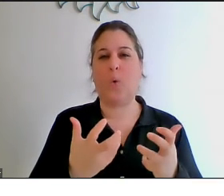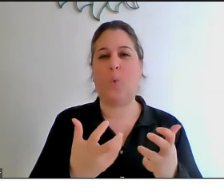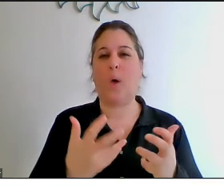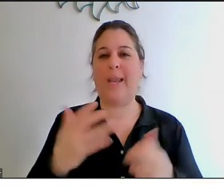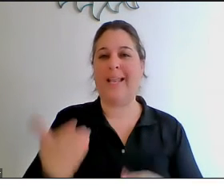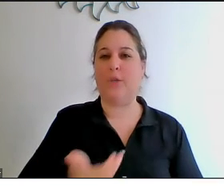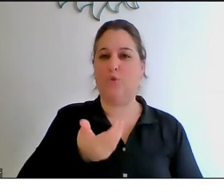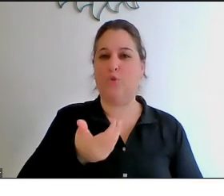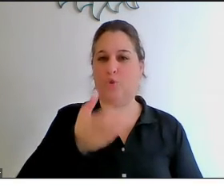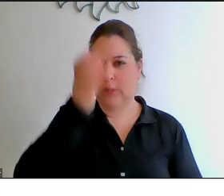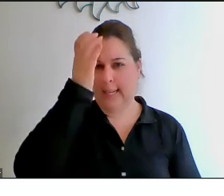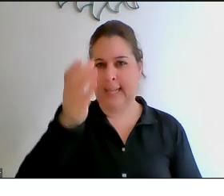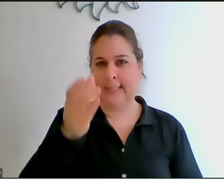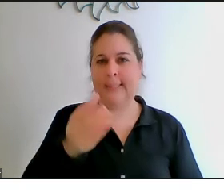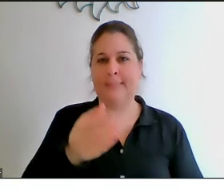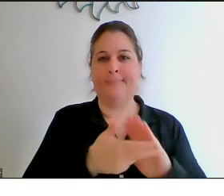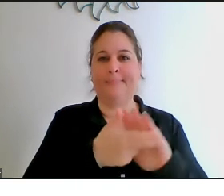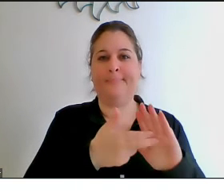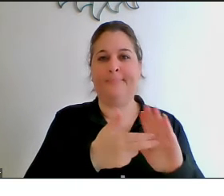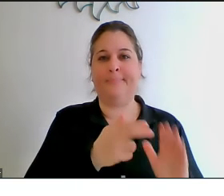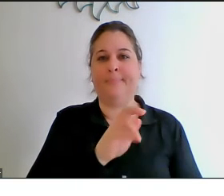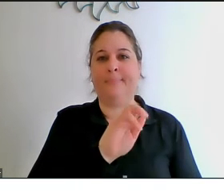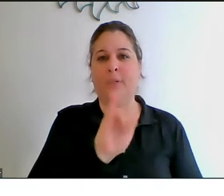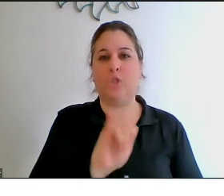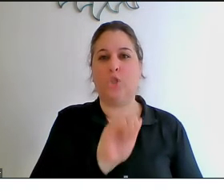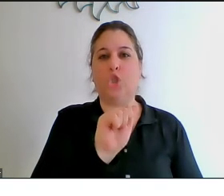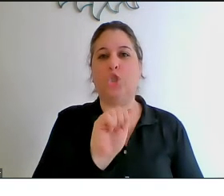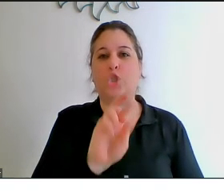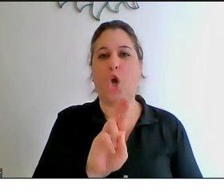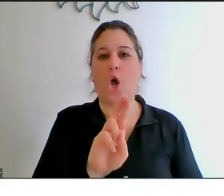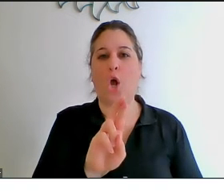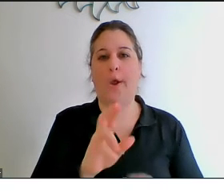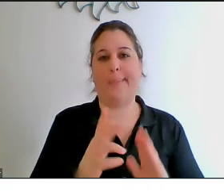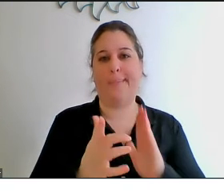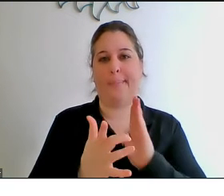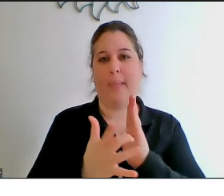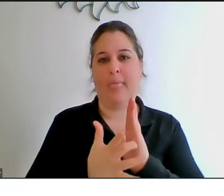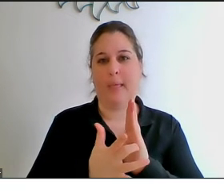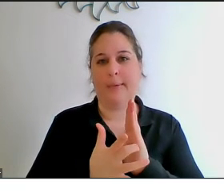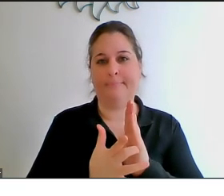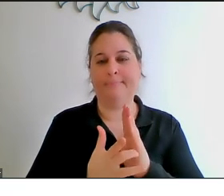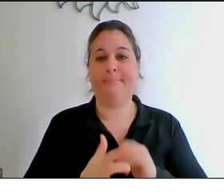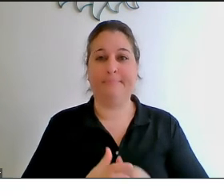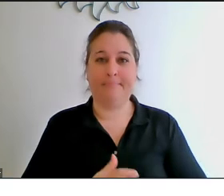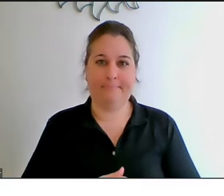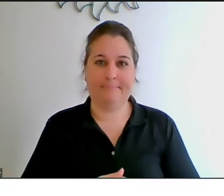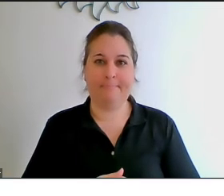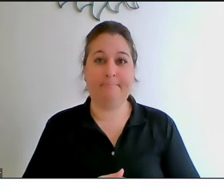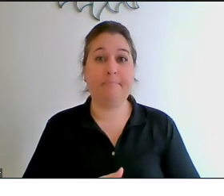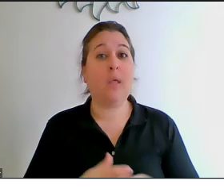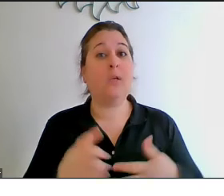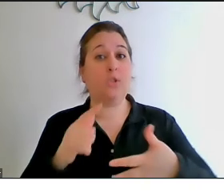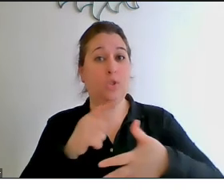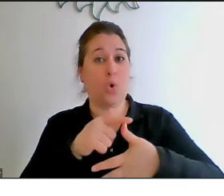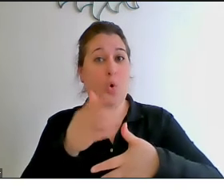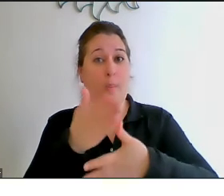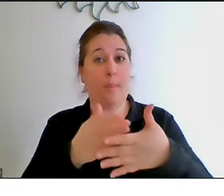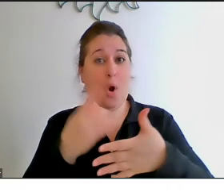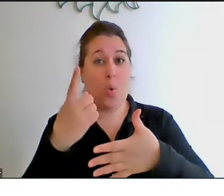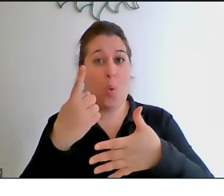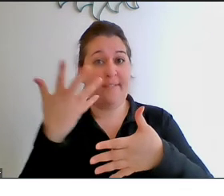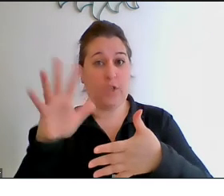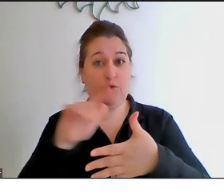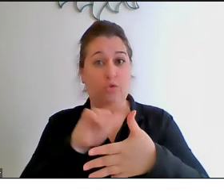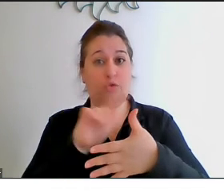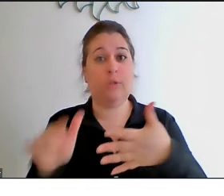just another small strategy to help you remember how to add and subtract integers. Okay, so we